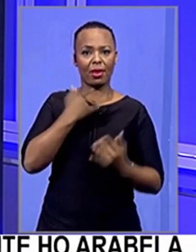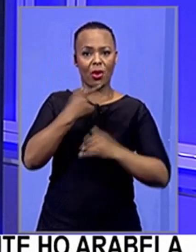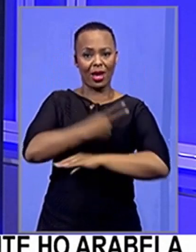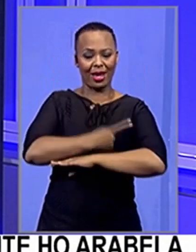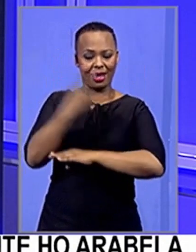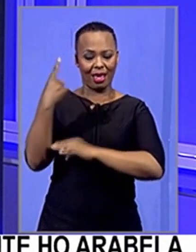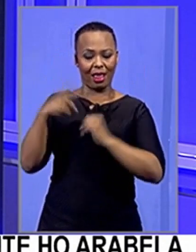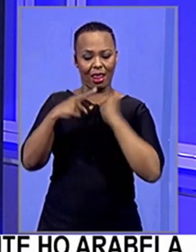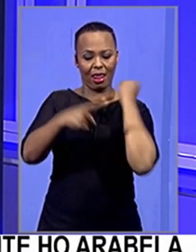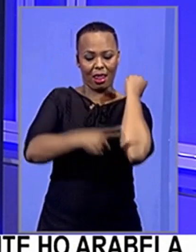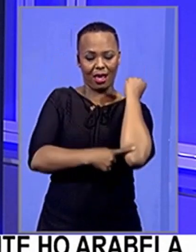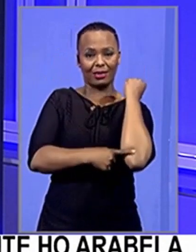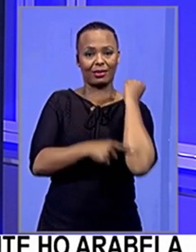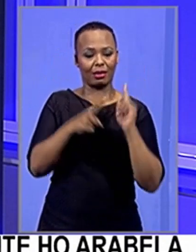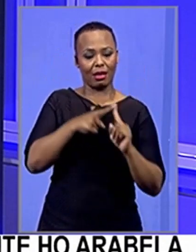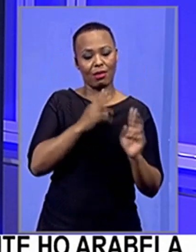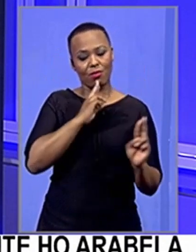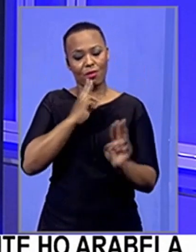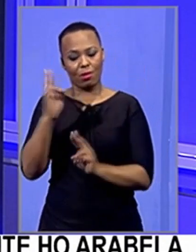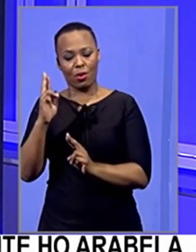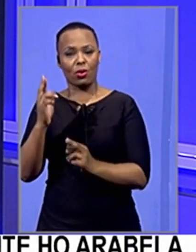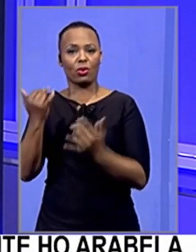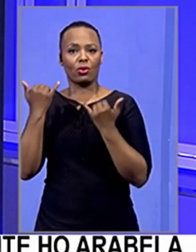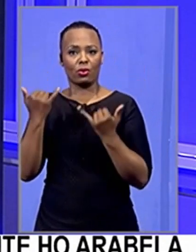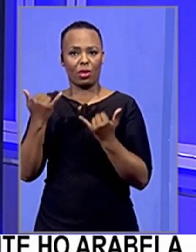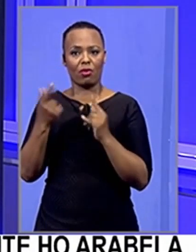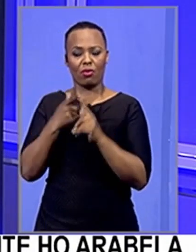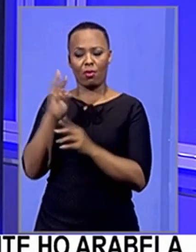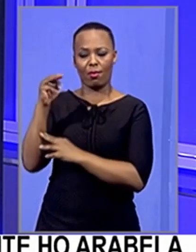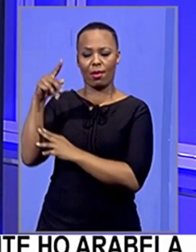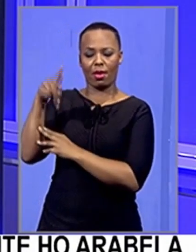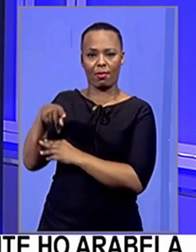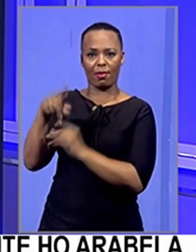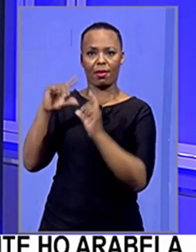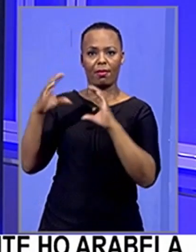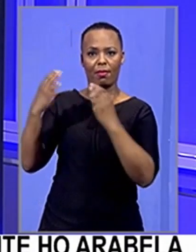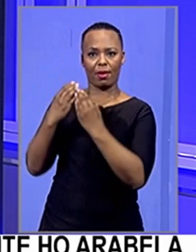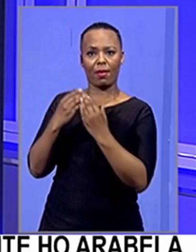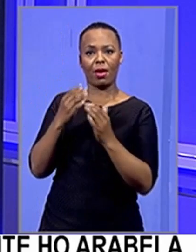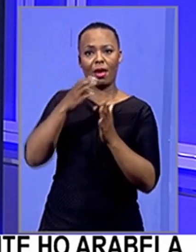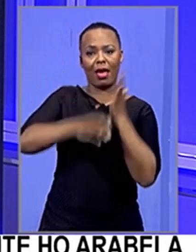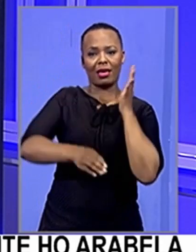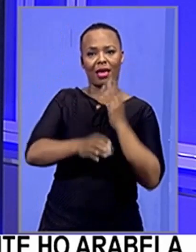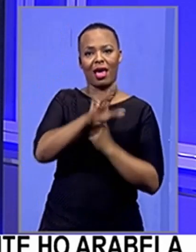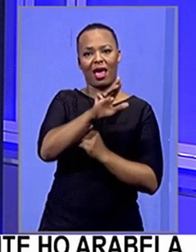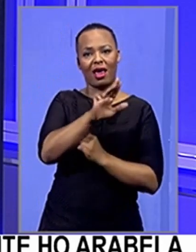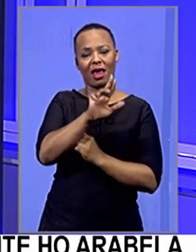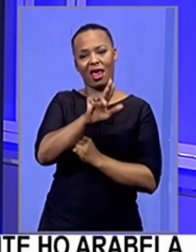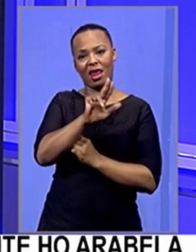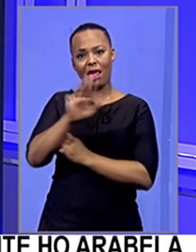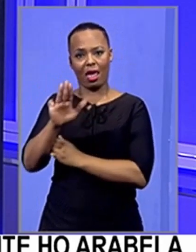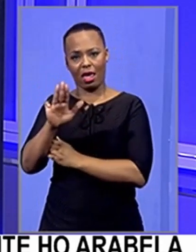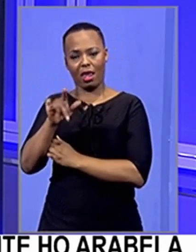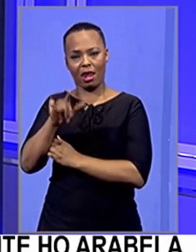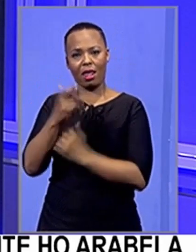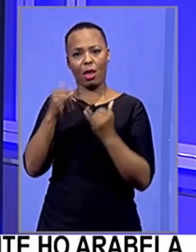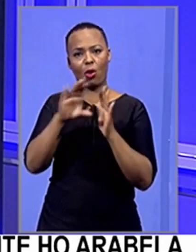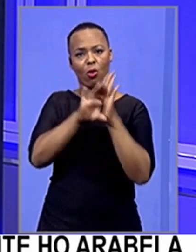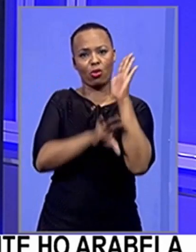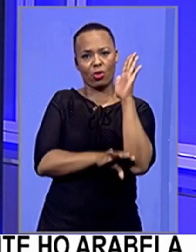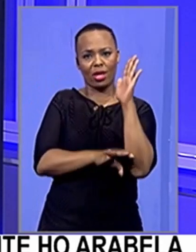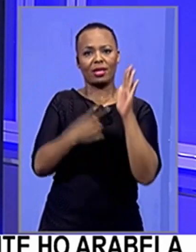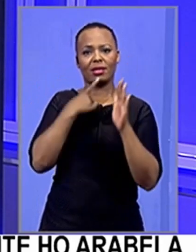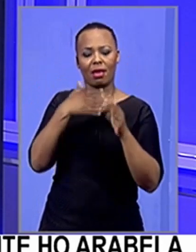la ho qetela la nako eo a neng a behetswe. Ho ya ka karolo wa 29 ya molao wa motheo e sebetsana le ho theola